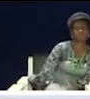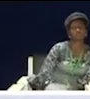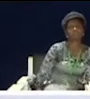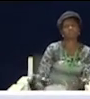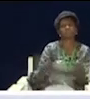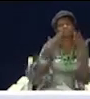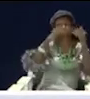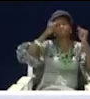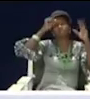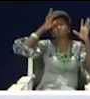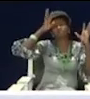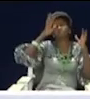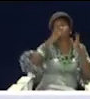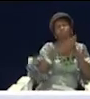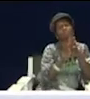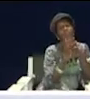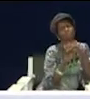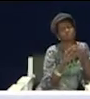Thank you, Father.